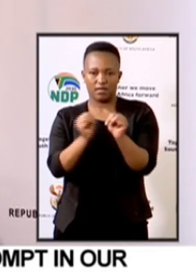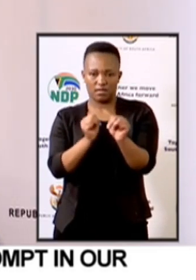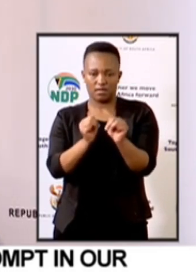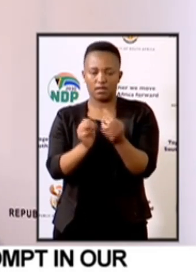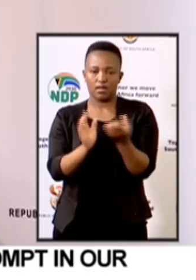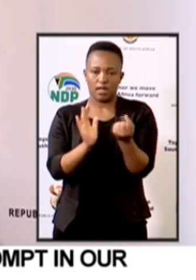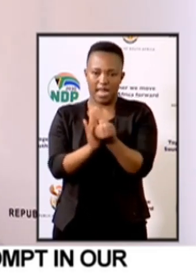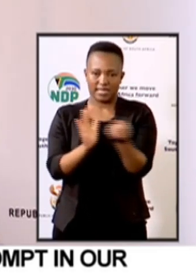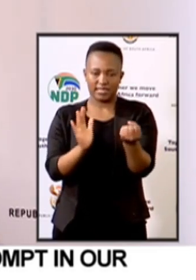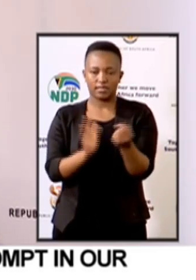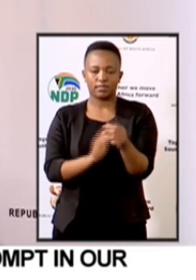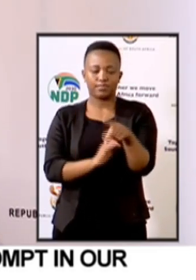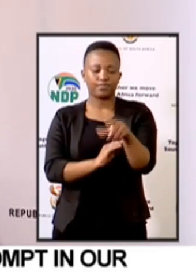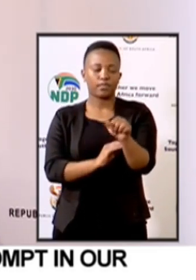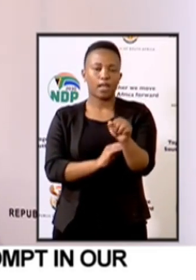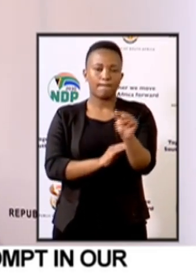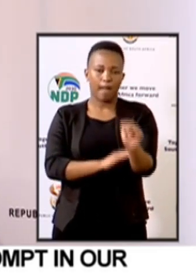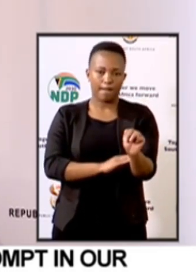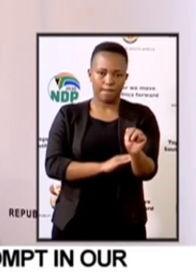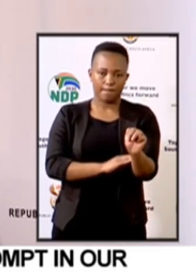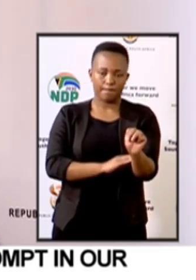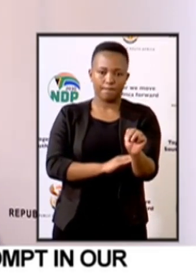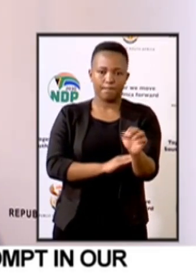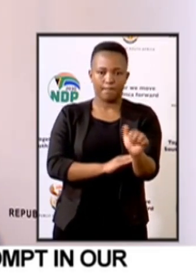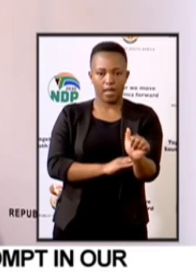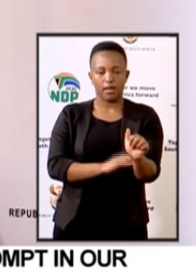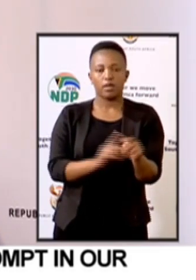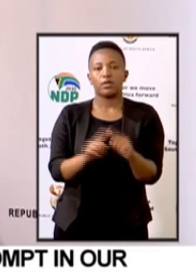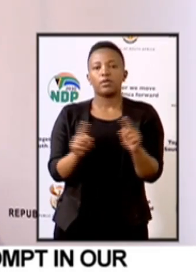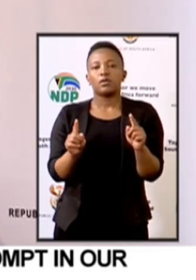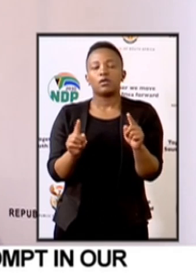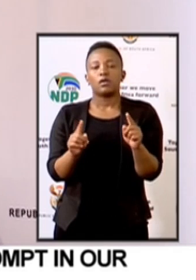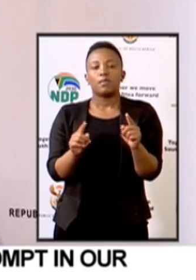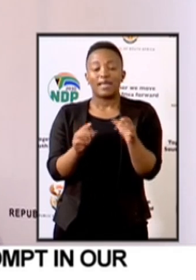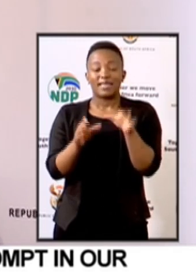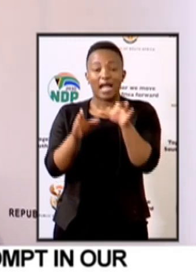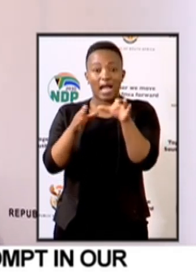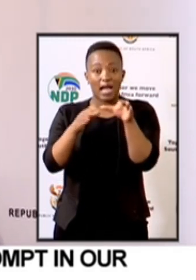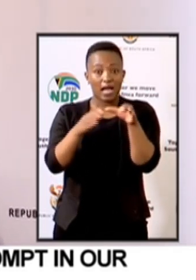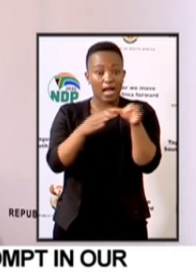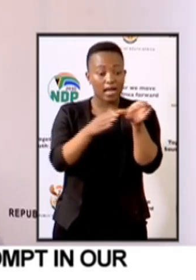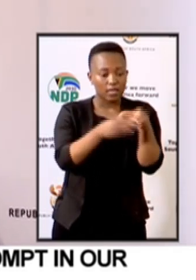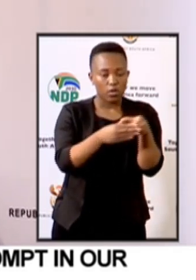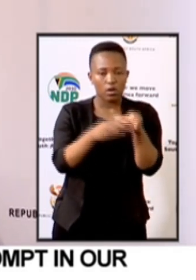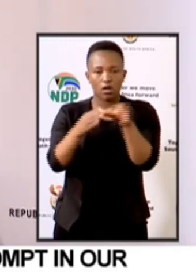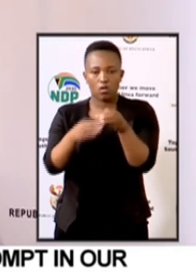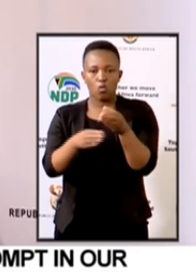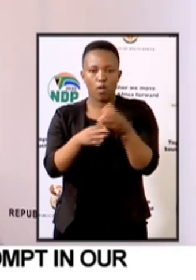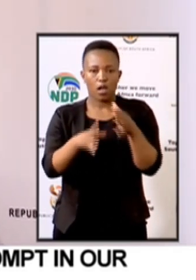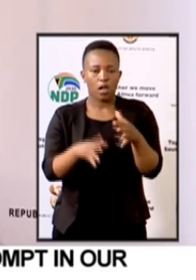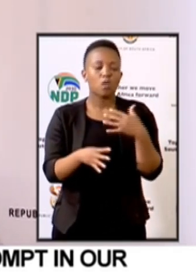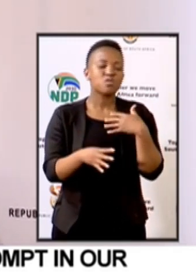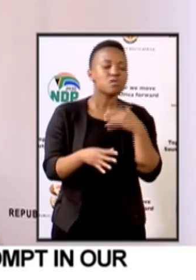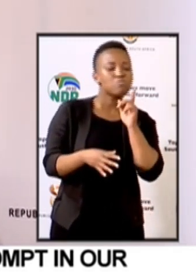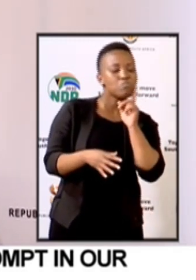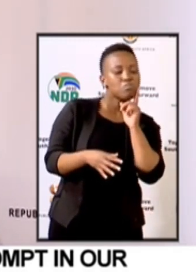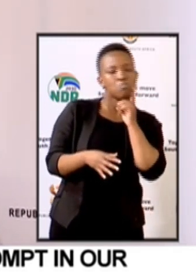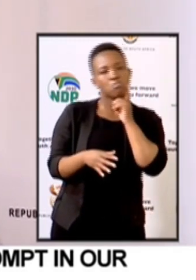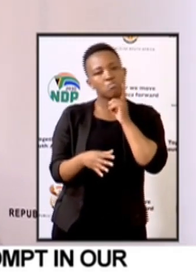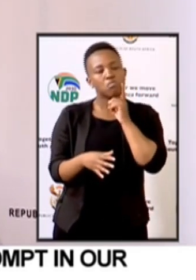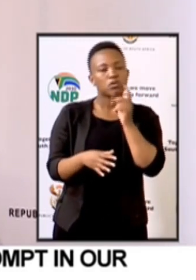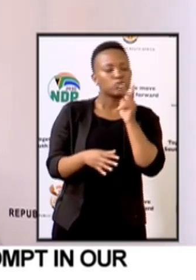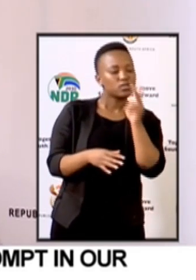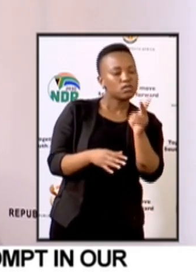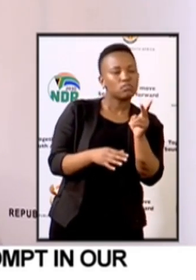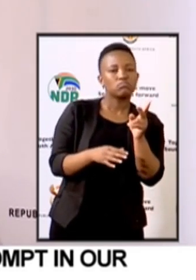such matters or such categories of workers may be looked at in terms of norms and standards.